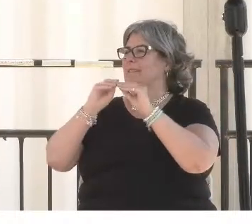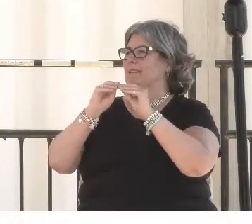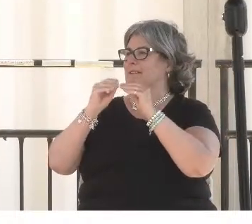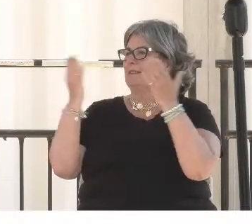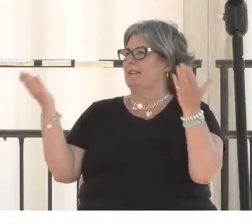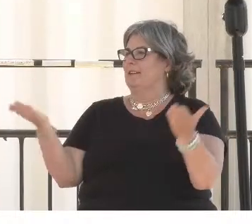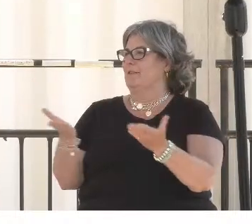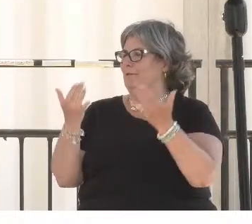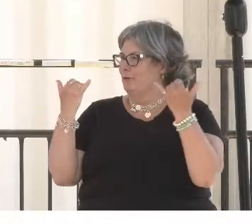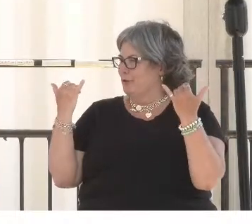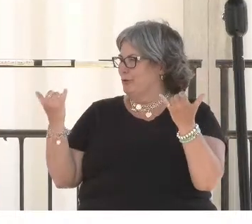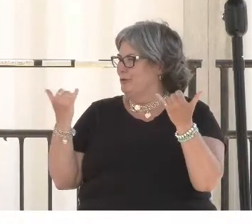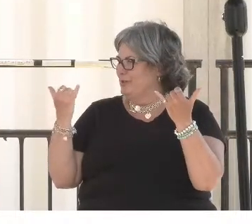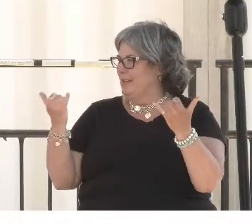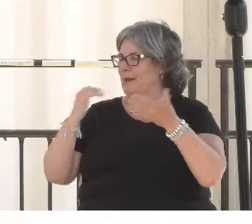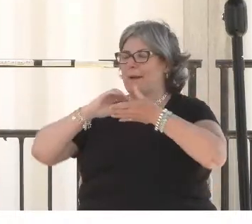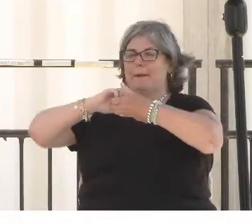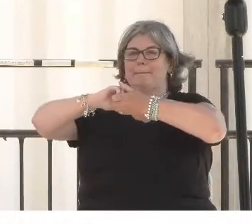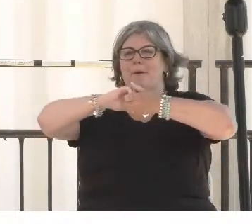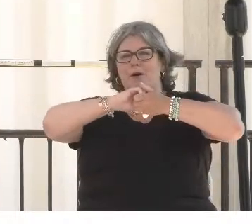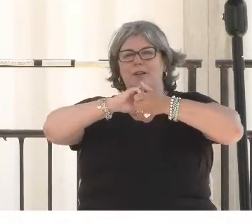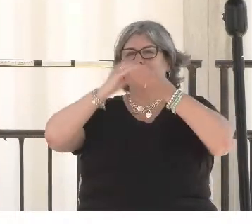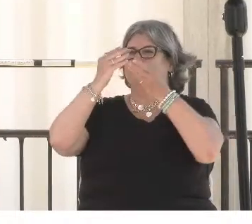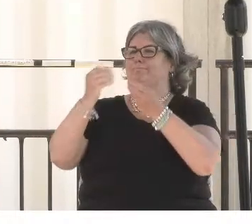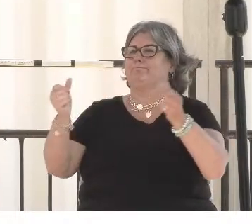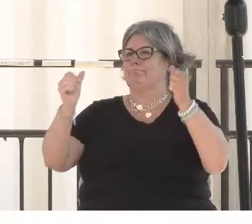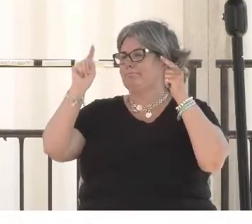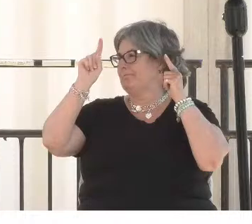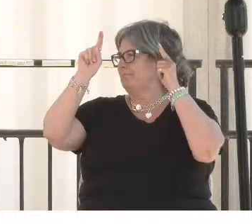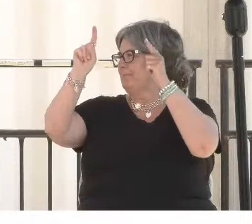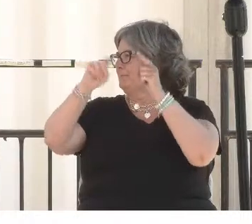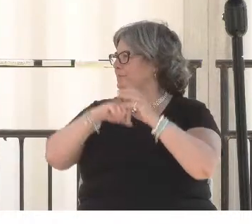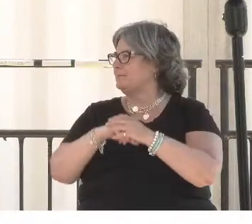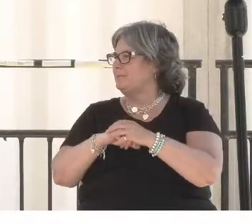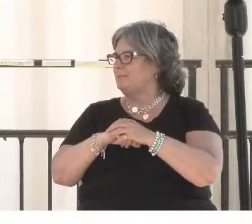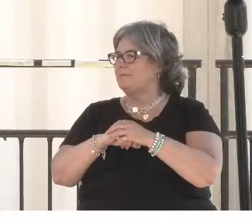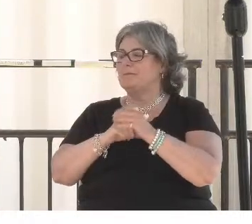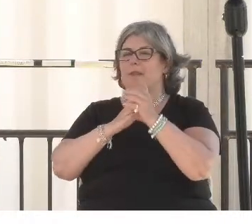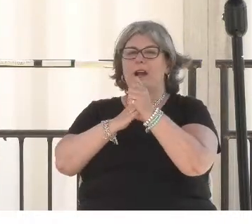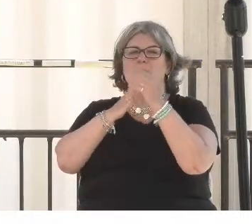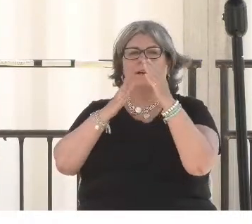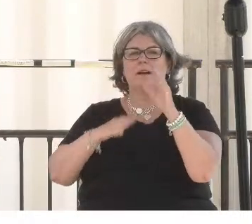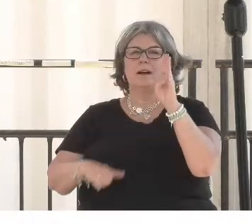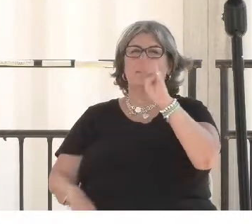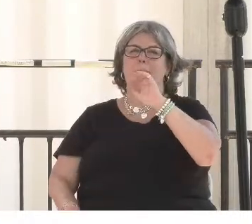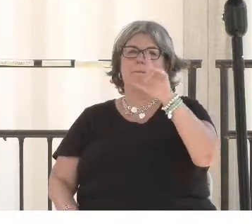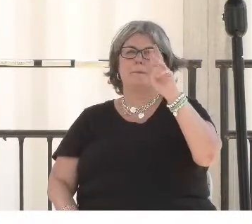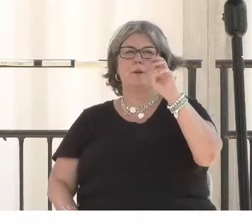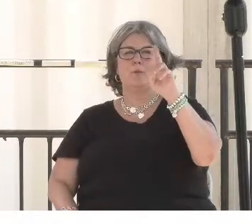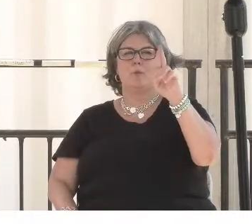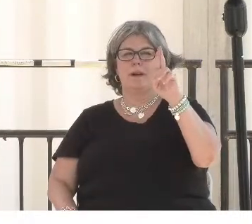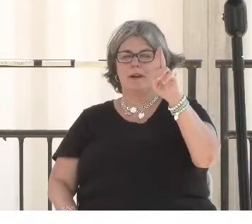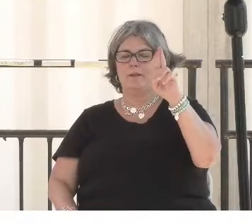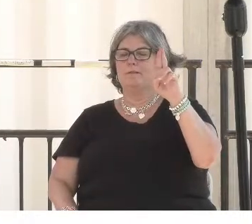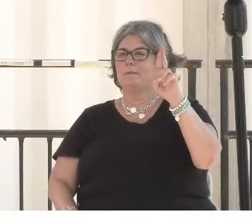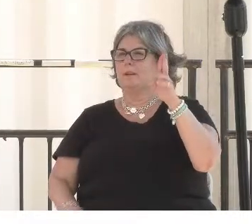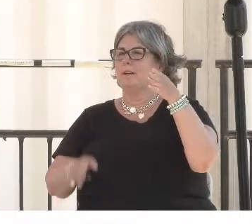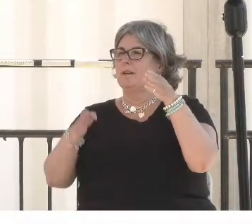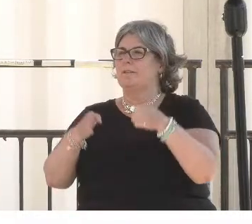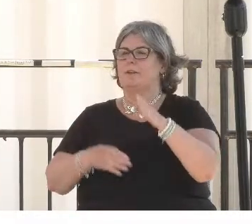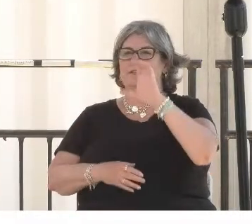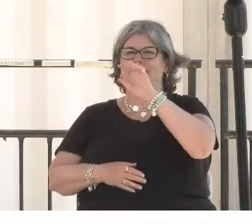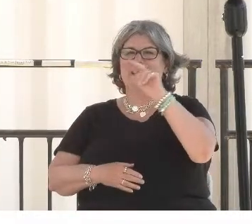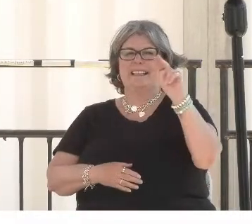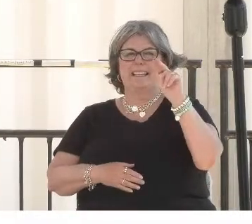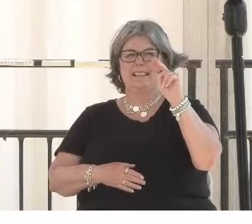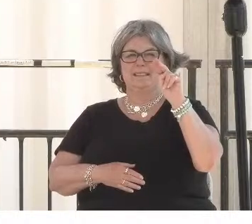that you're here for today, Partnering for Solutions. Our moderator is Bill Weir, climate correspondent for